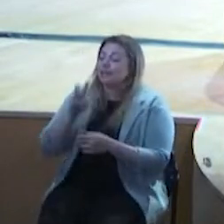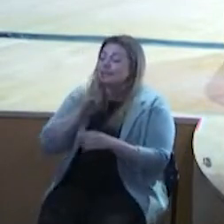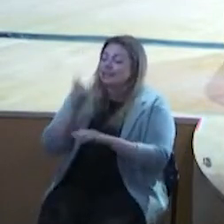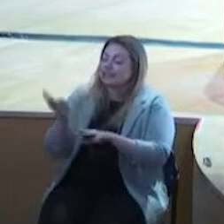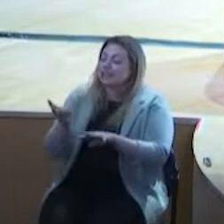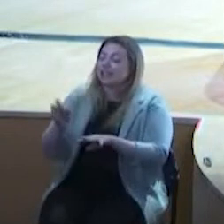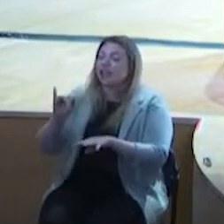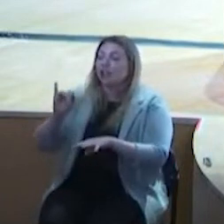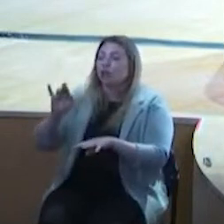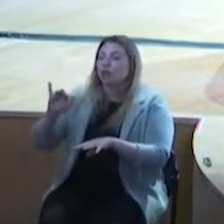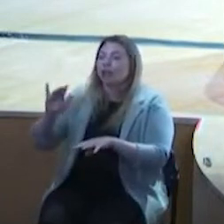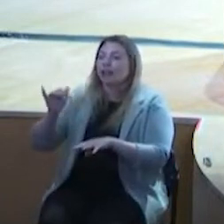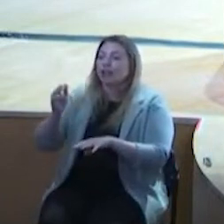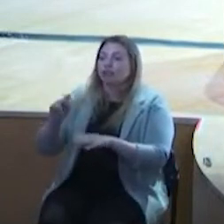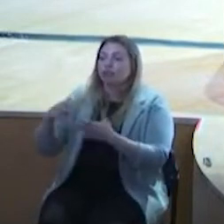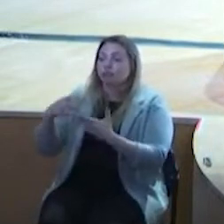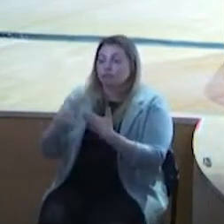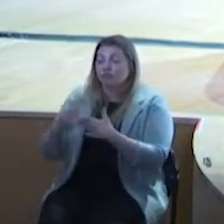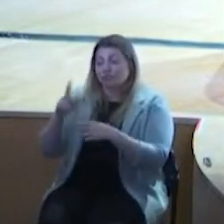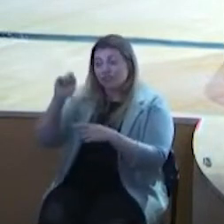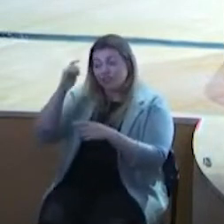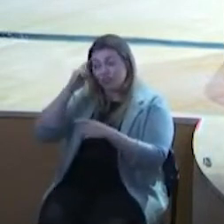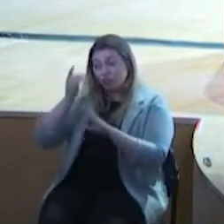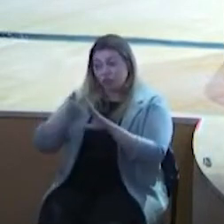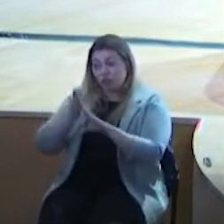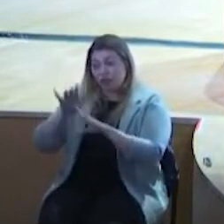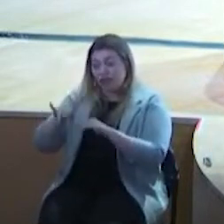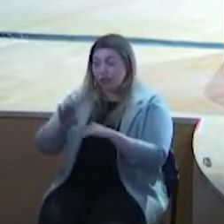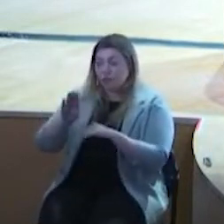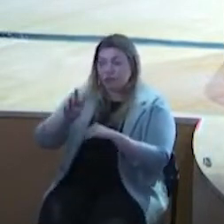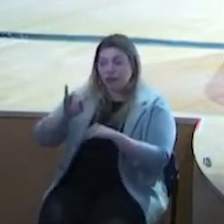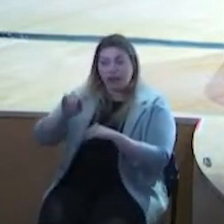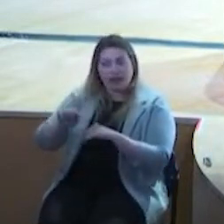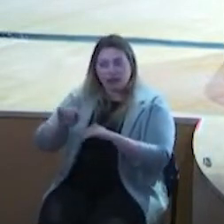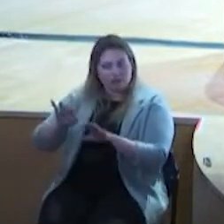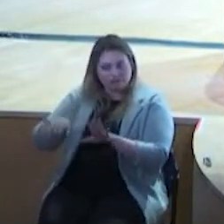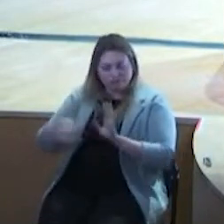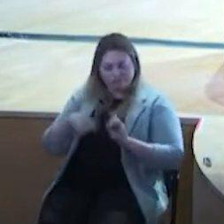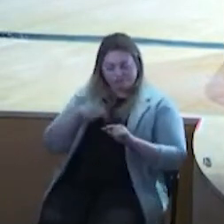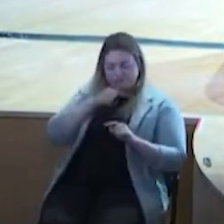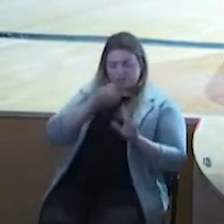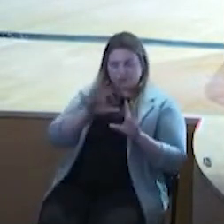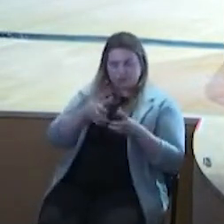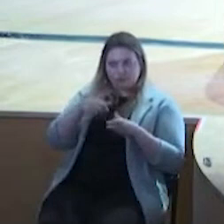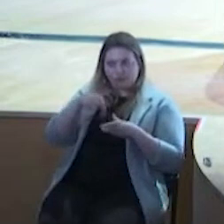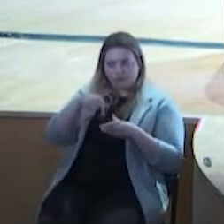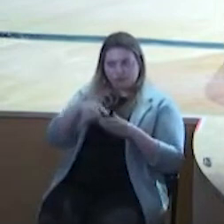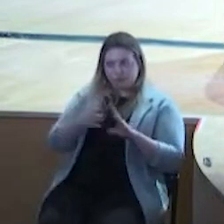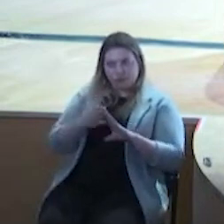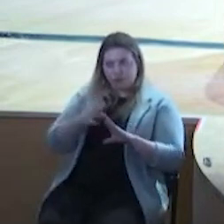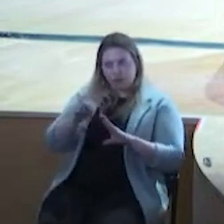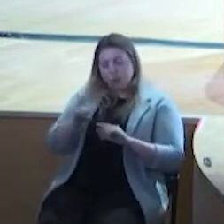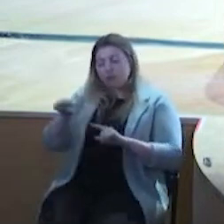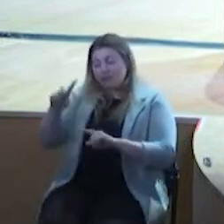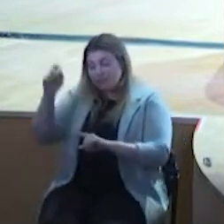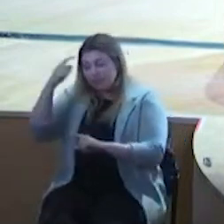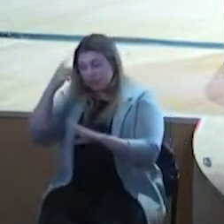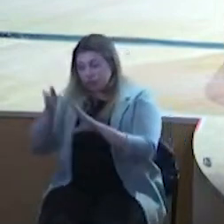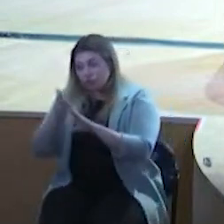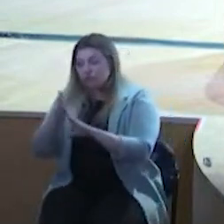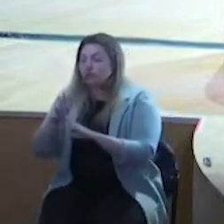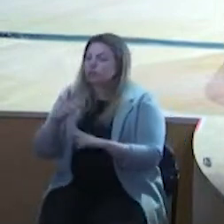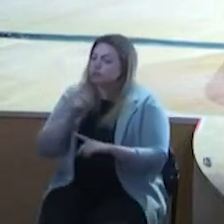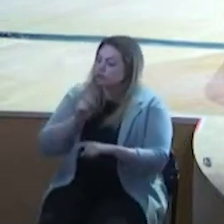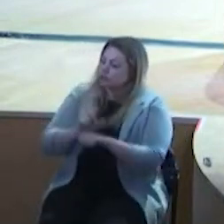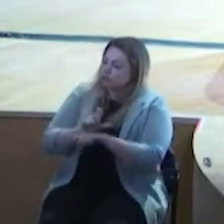is run by the government, BIA, it's not run by the tribes. It needs desperate